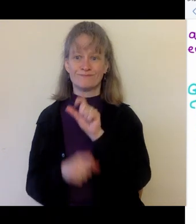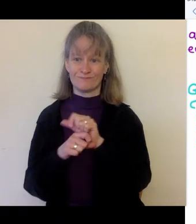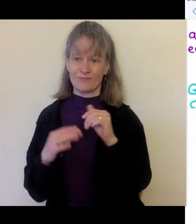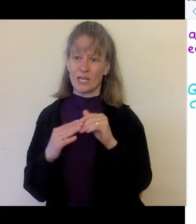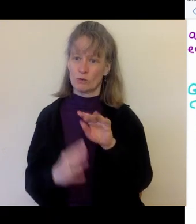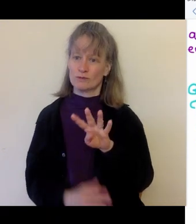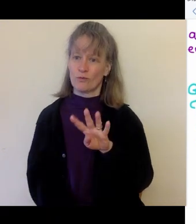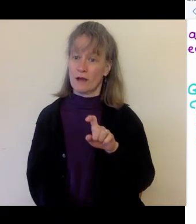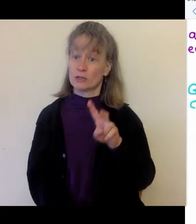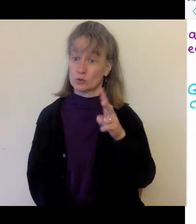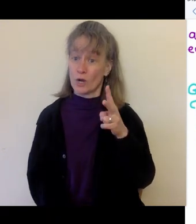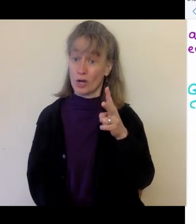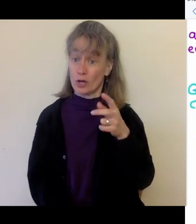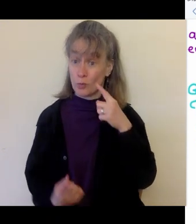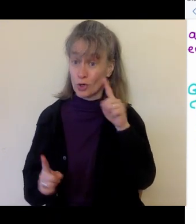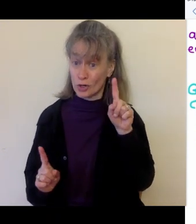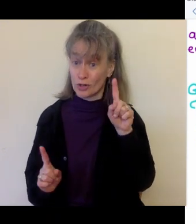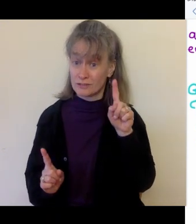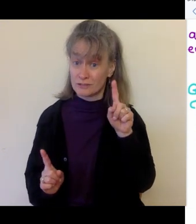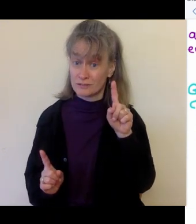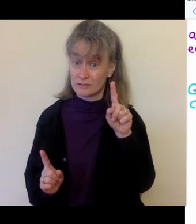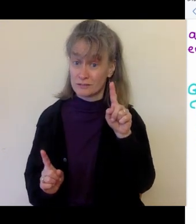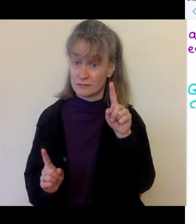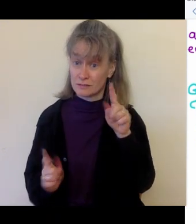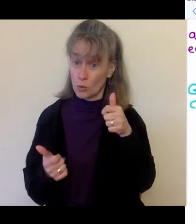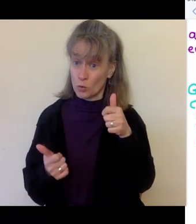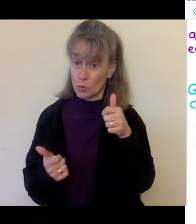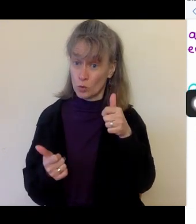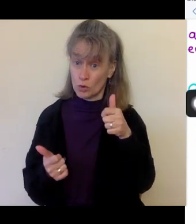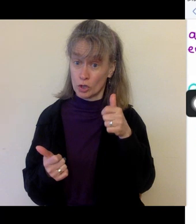squared. So that looks good.